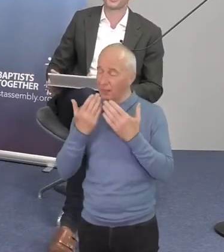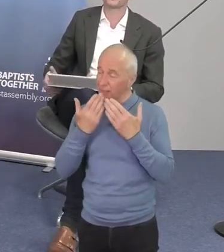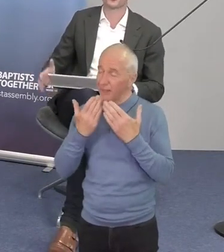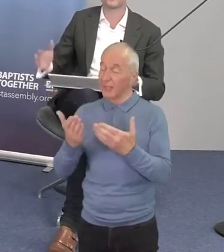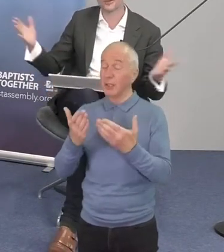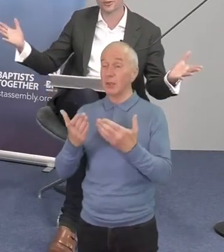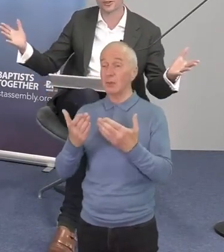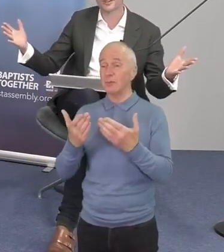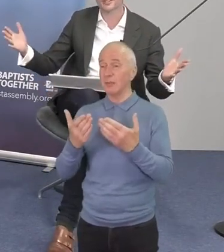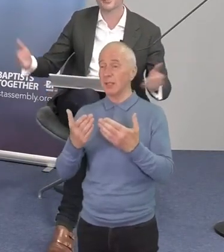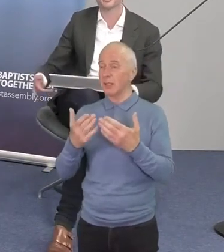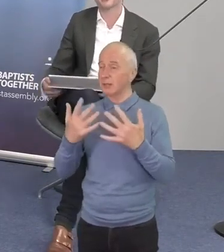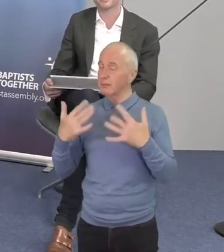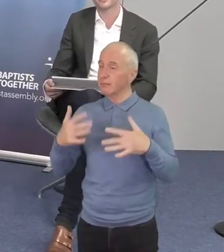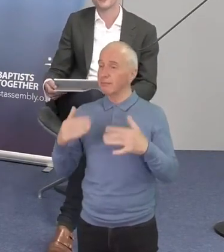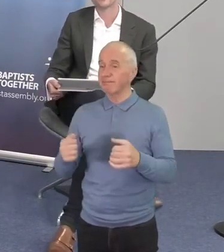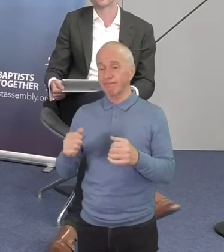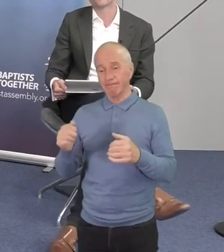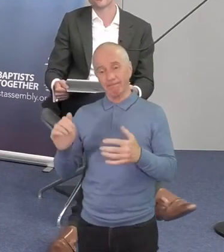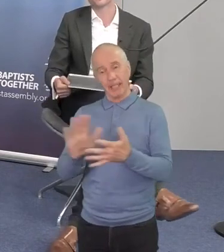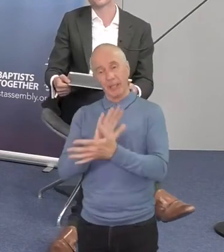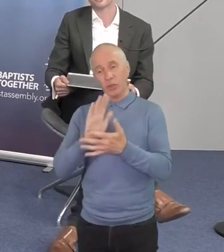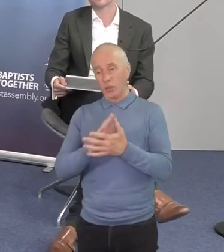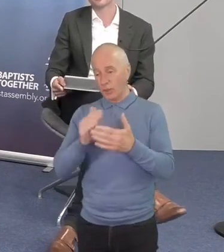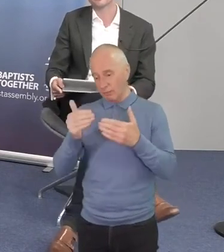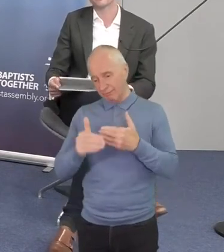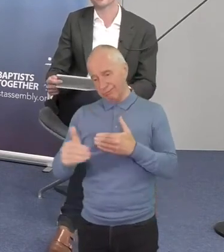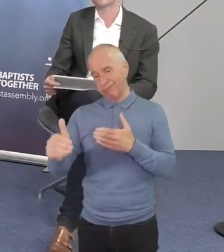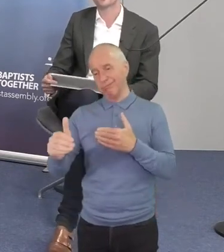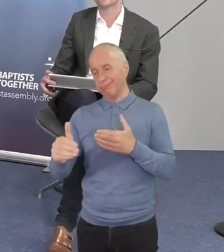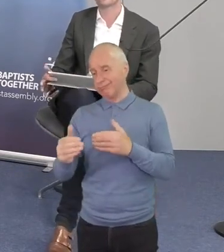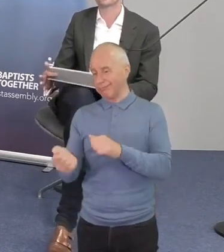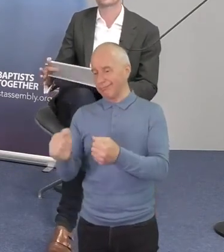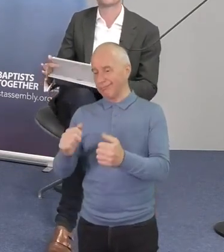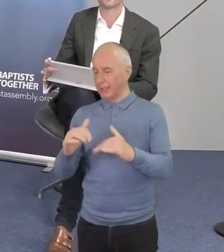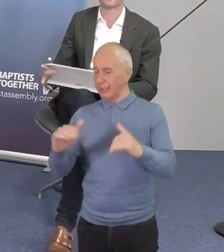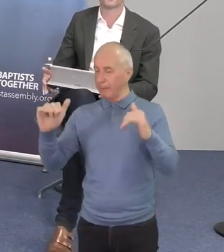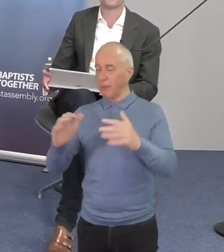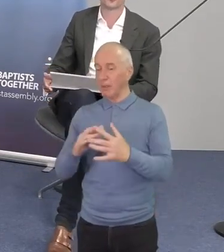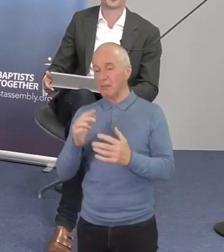been an absolute pleasure. I hope you enjoy the rest of the assembly. We'll look forward to seeing you at other seminars